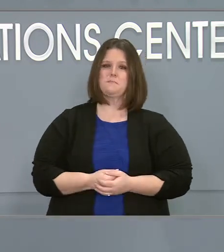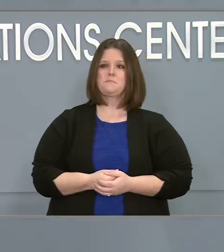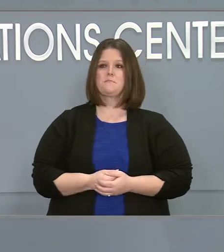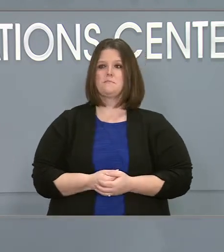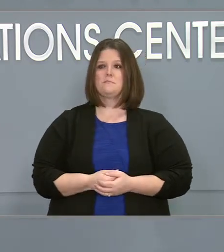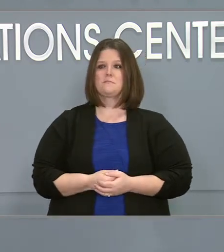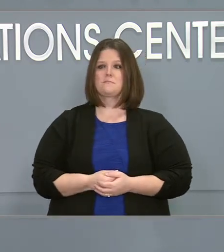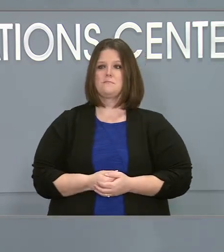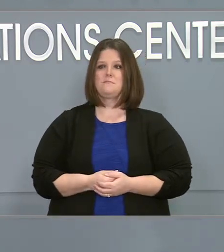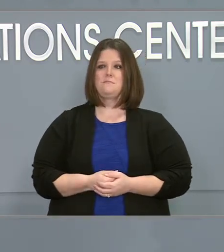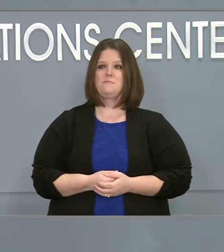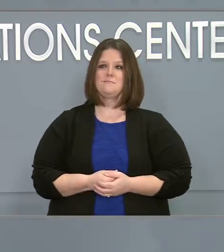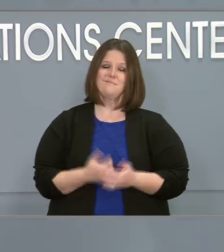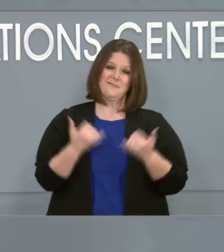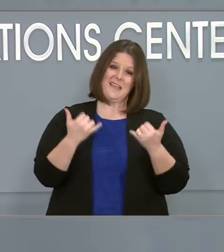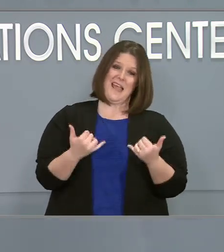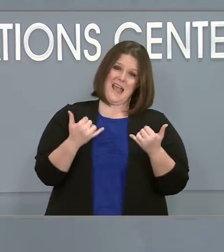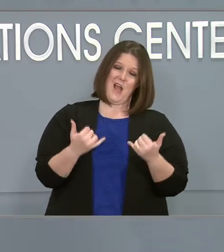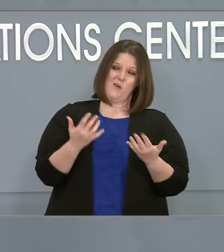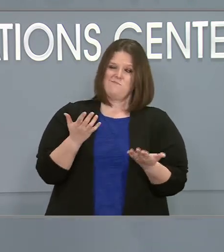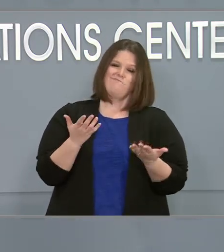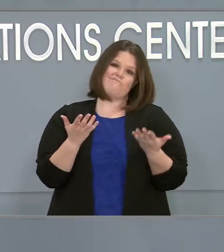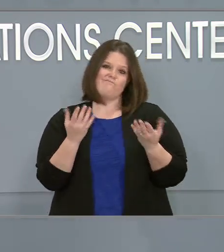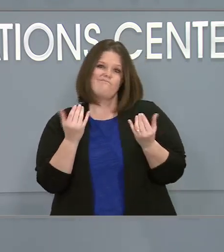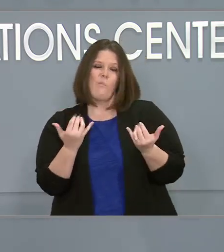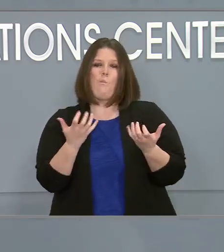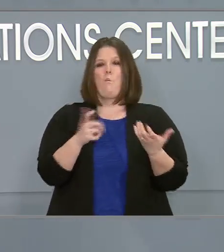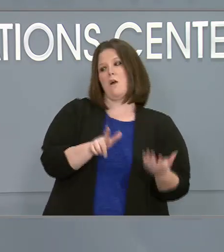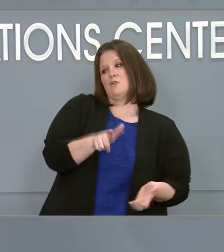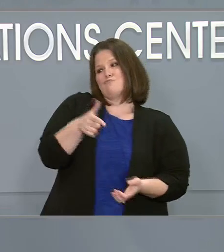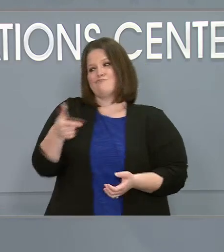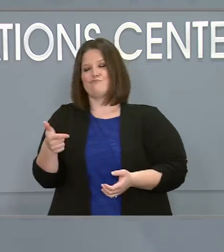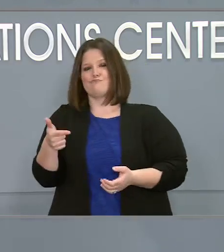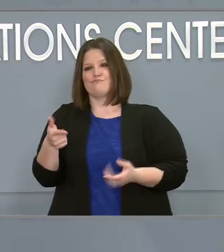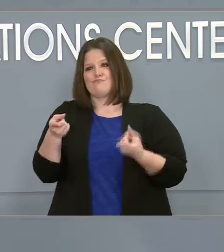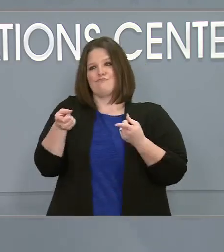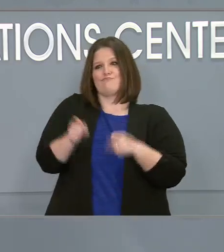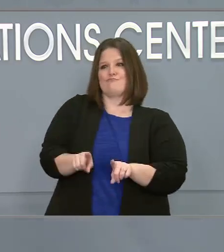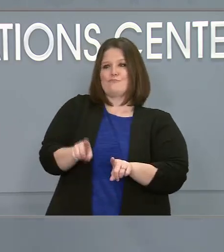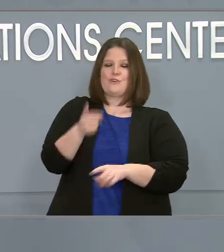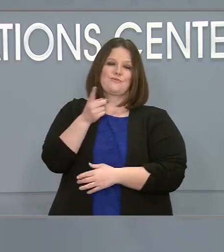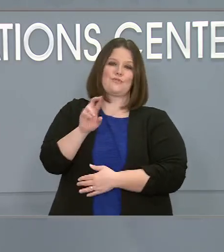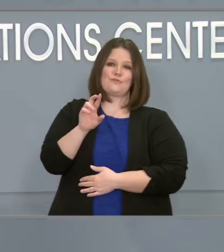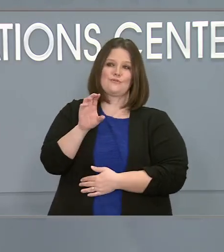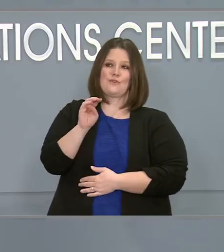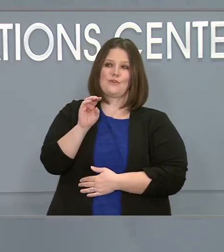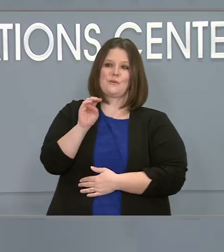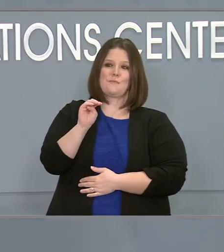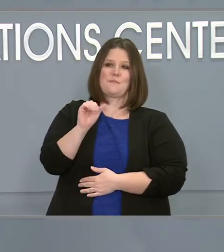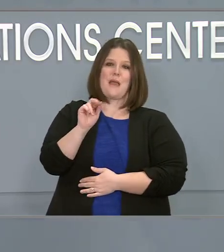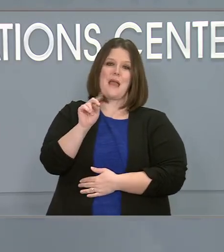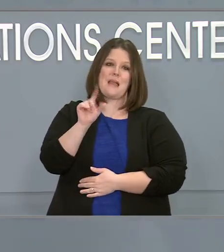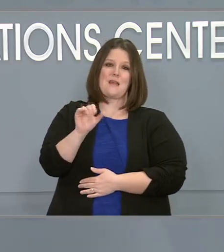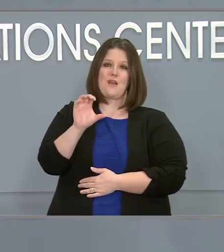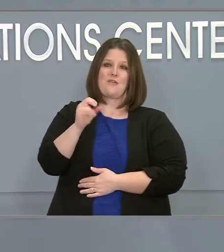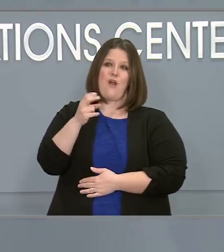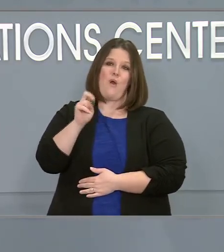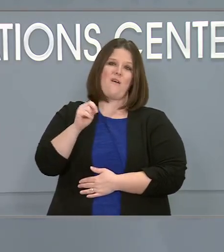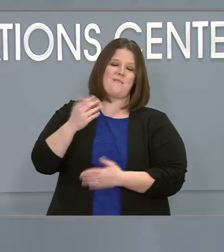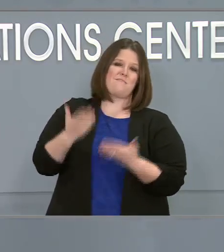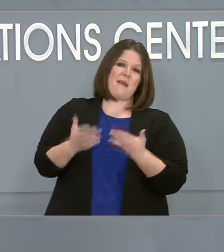And now, what's likely to be the last time, I'd like to ask Dr. Mandy Cohen,